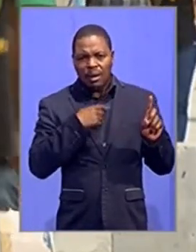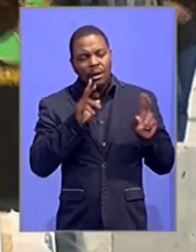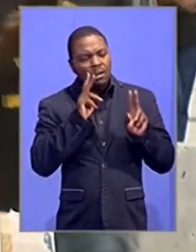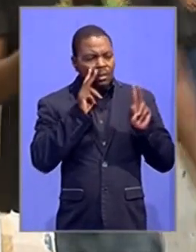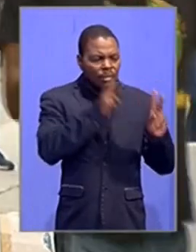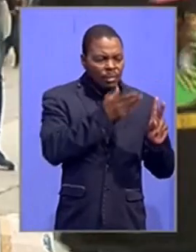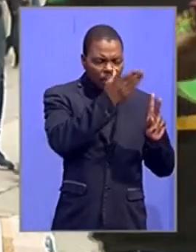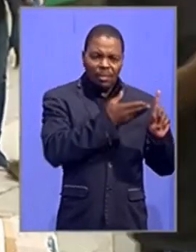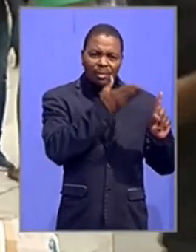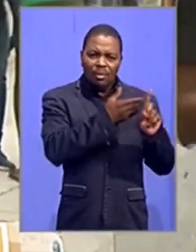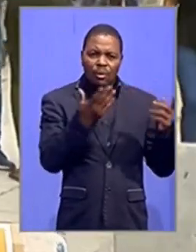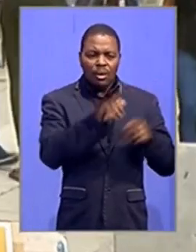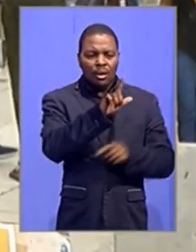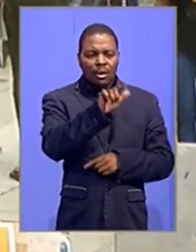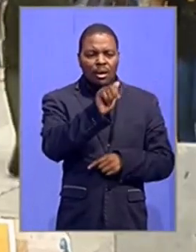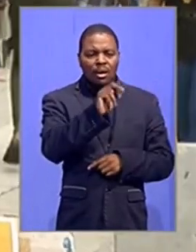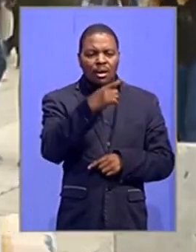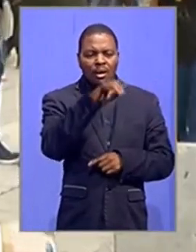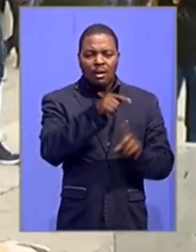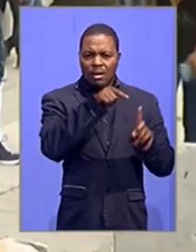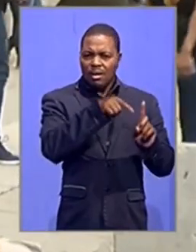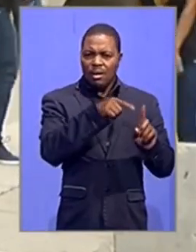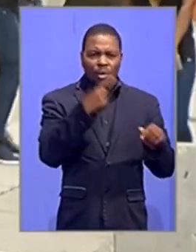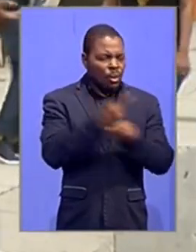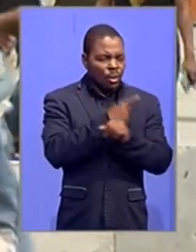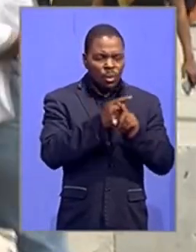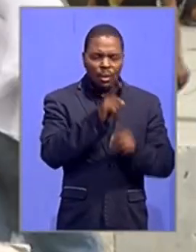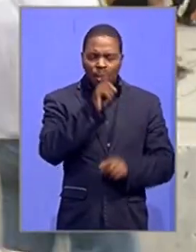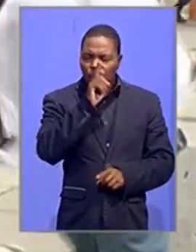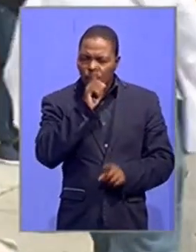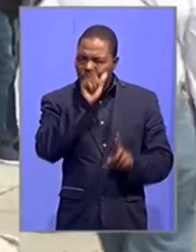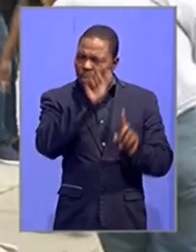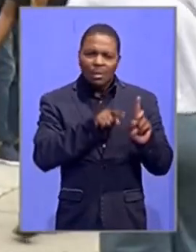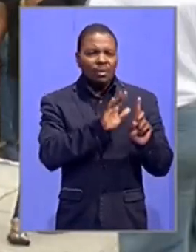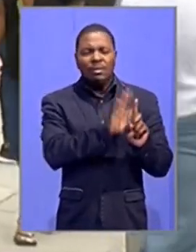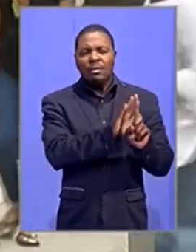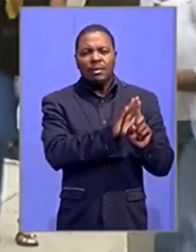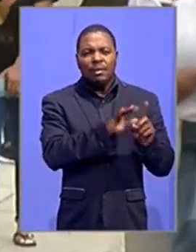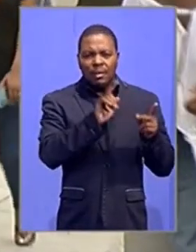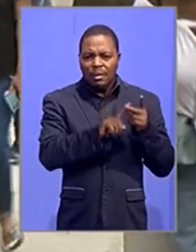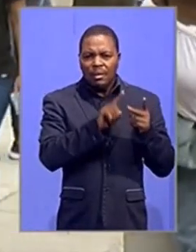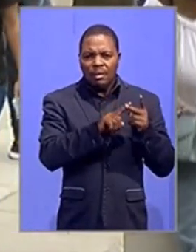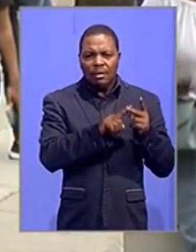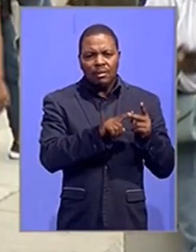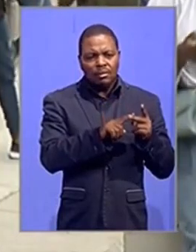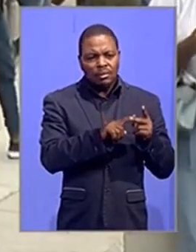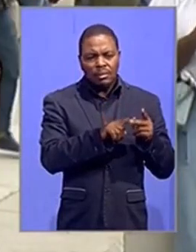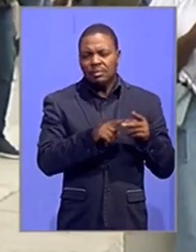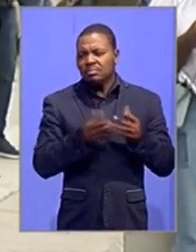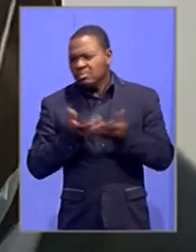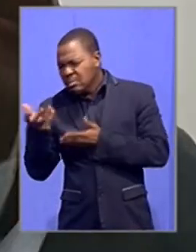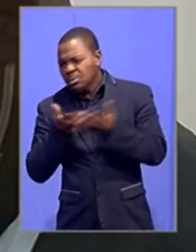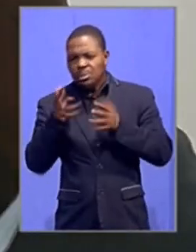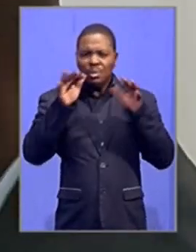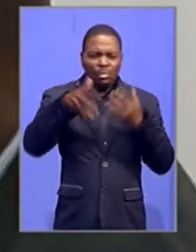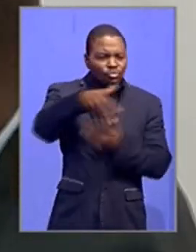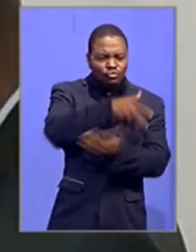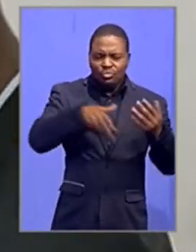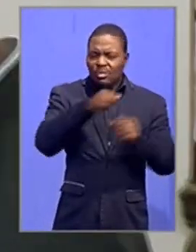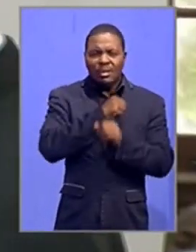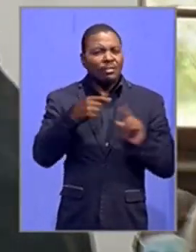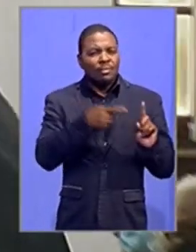him there by Langa, he's the guy who always is quiet. He's the guy who always like his space, doesn't like to talk too much. He